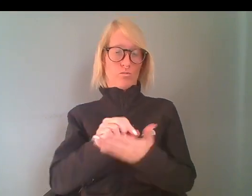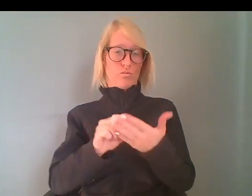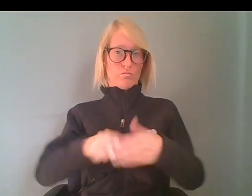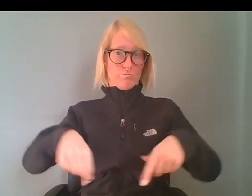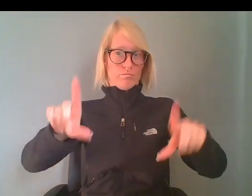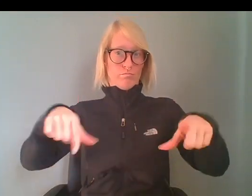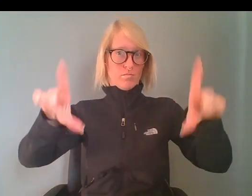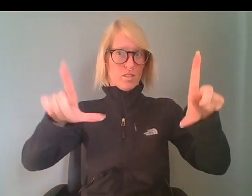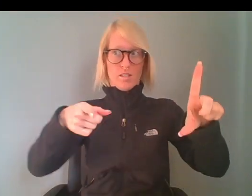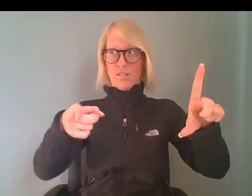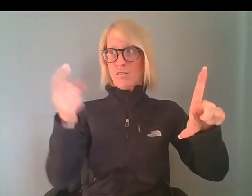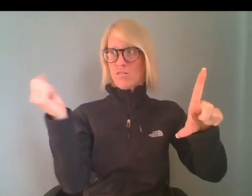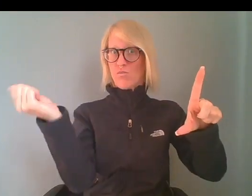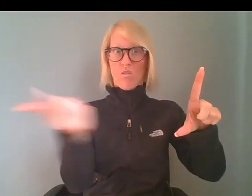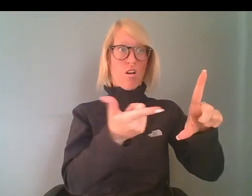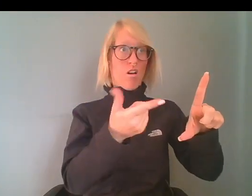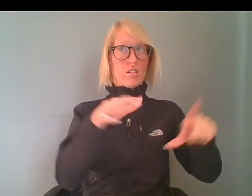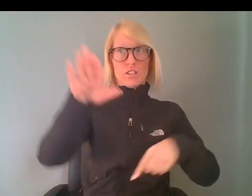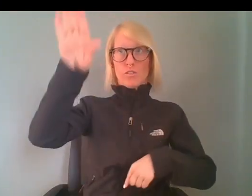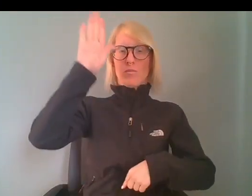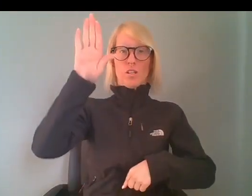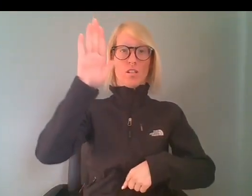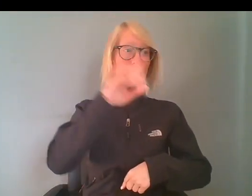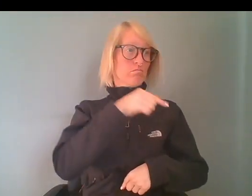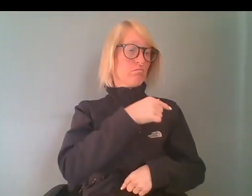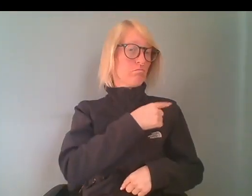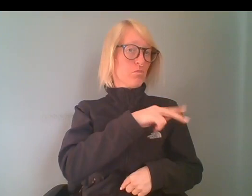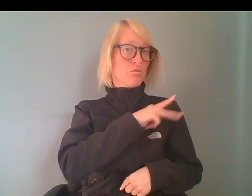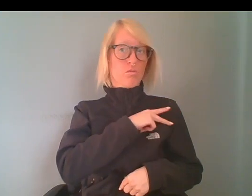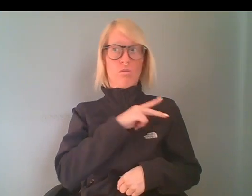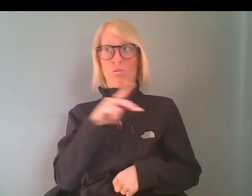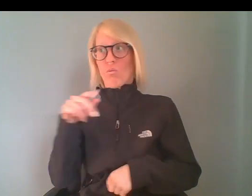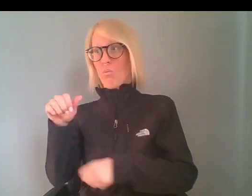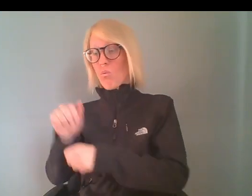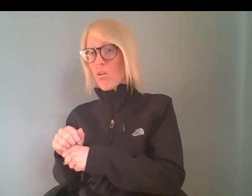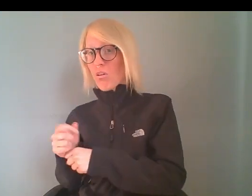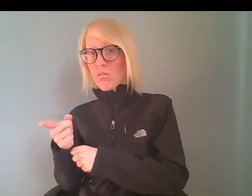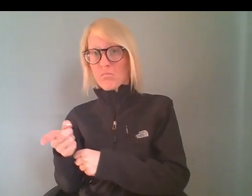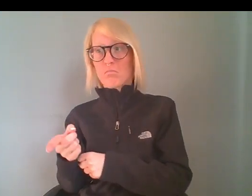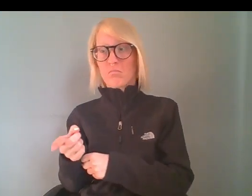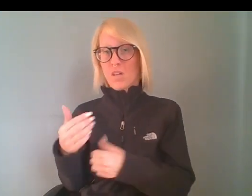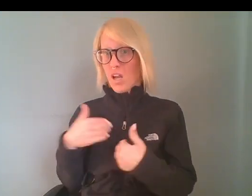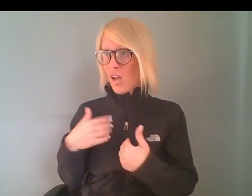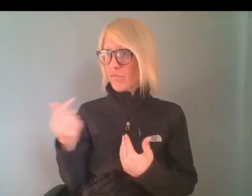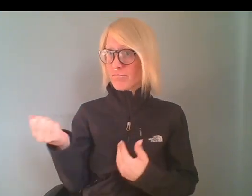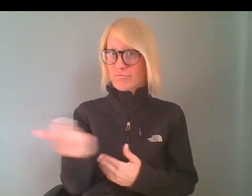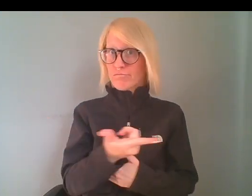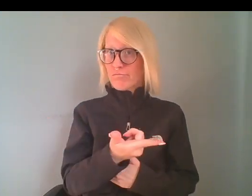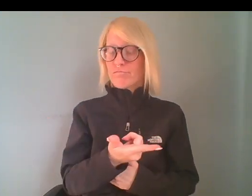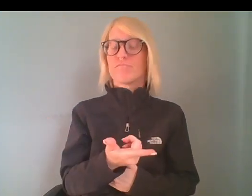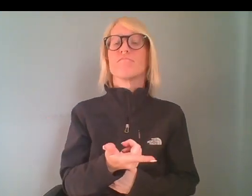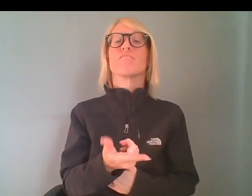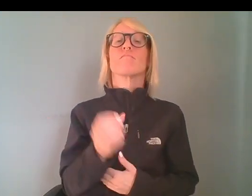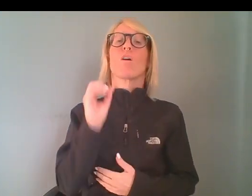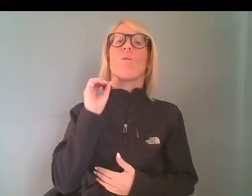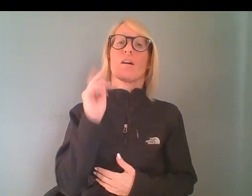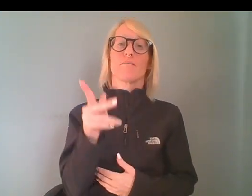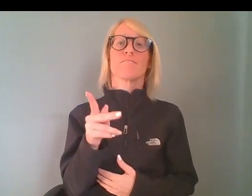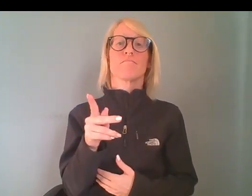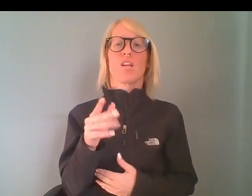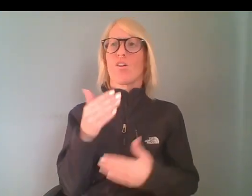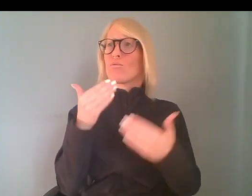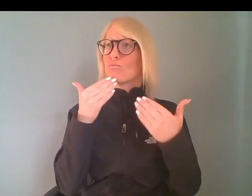blog? So maybe about a third. Okay, a blog is a great tool for, again,